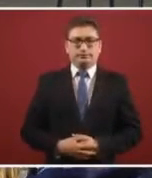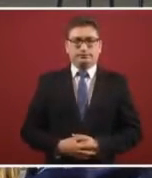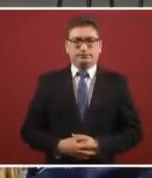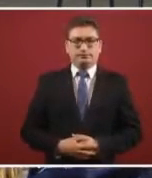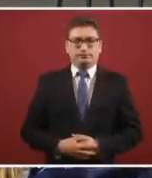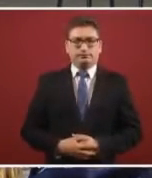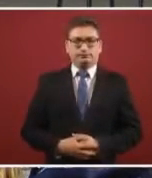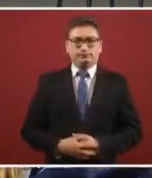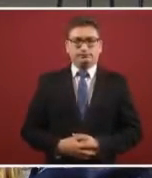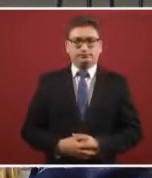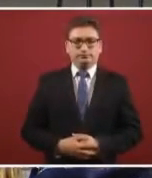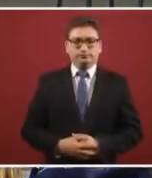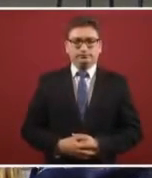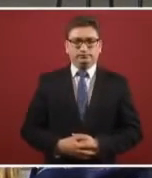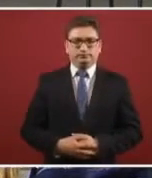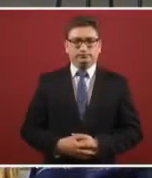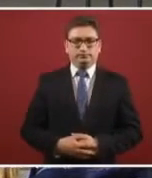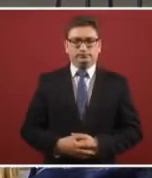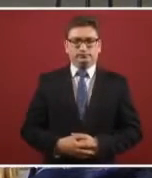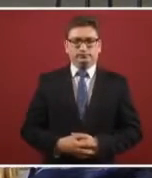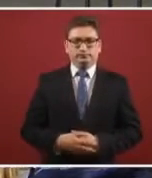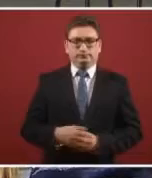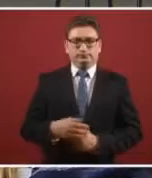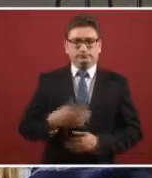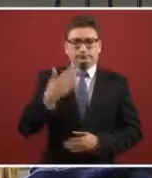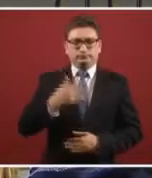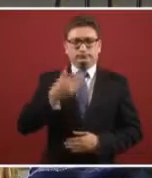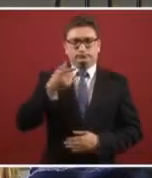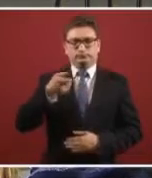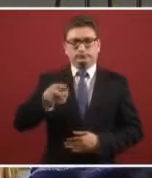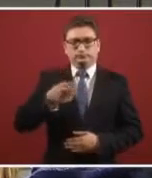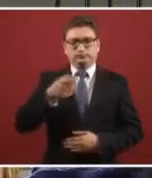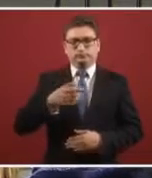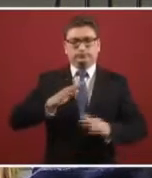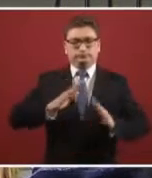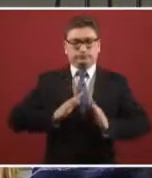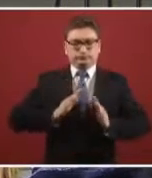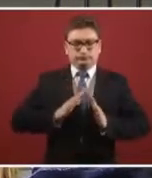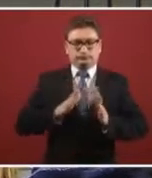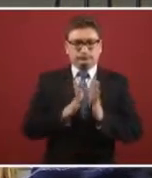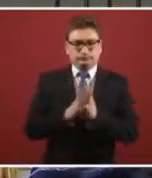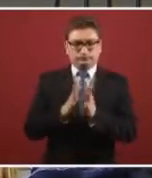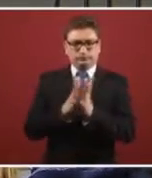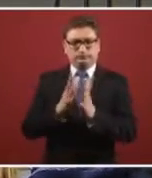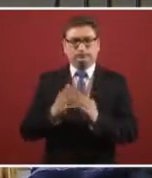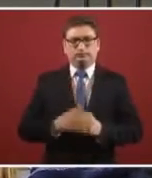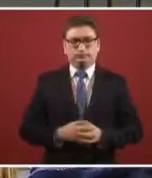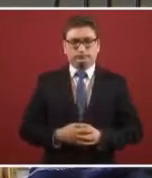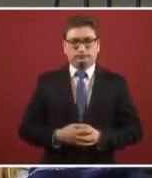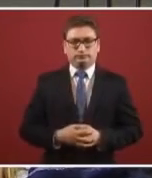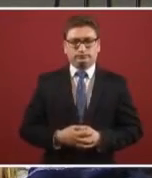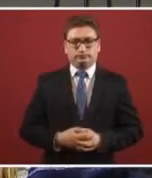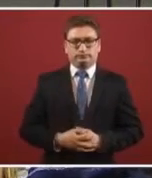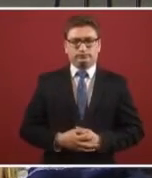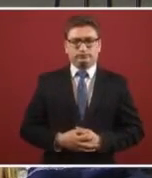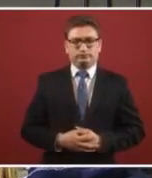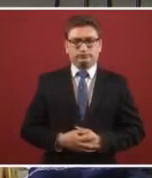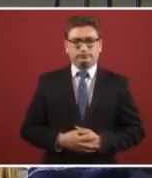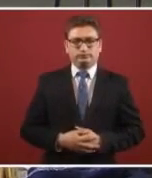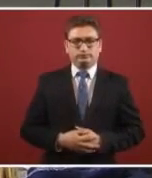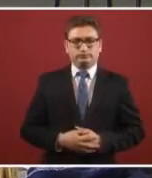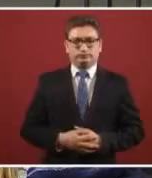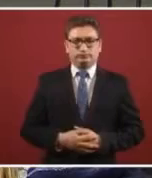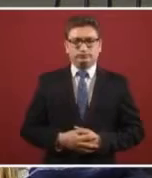participando Everyone's la Secretaría de participating. Defensa, The Secretary of Defense. presentando They're